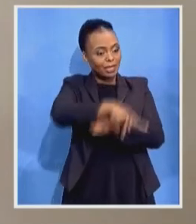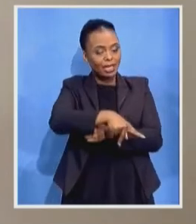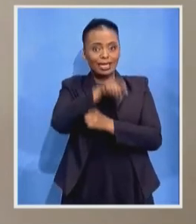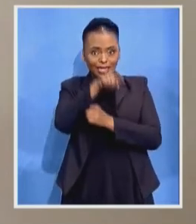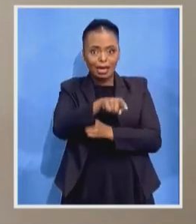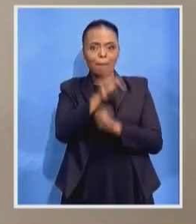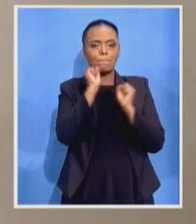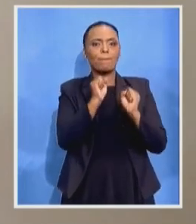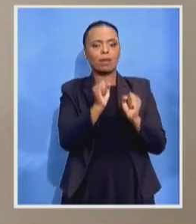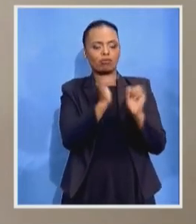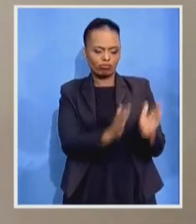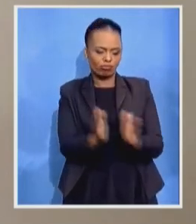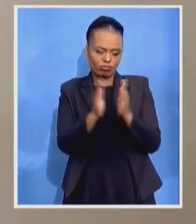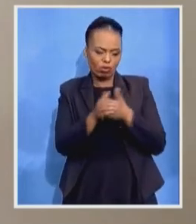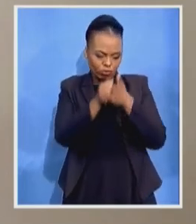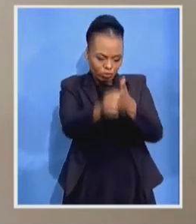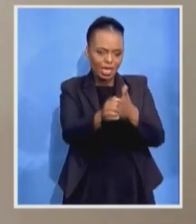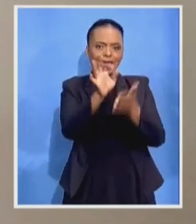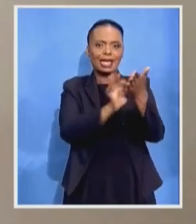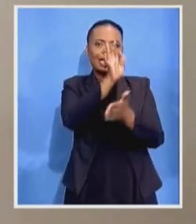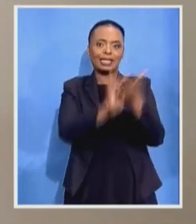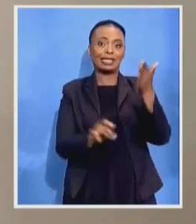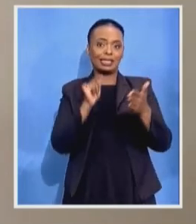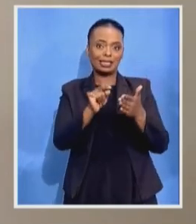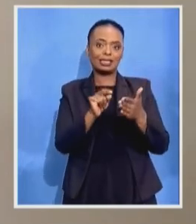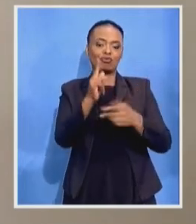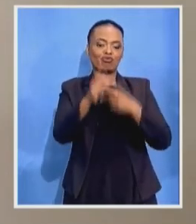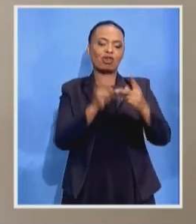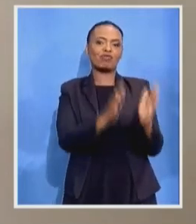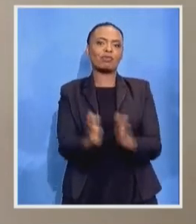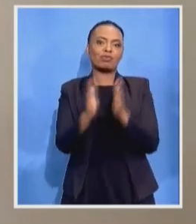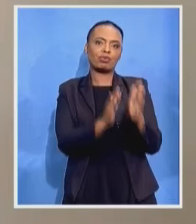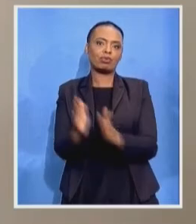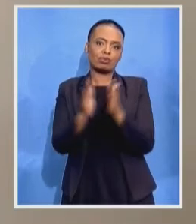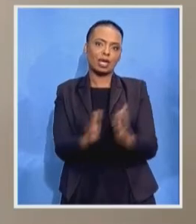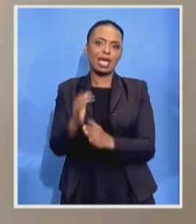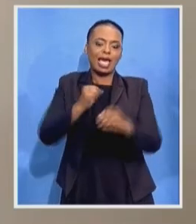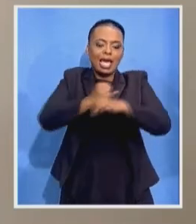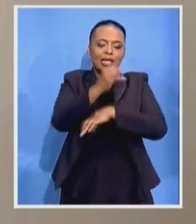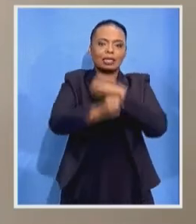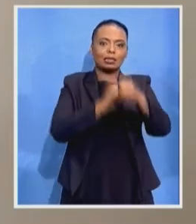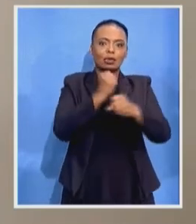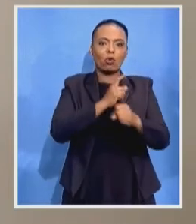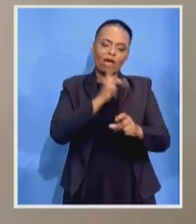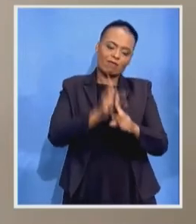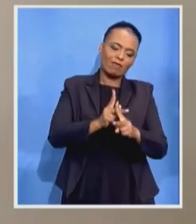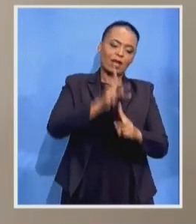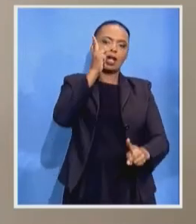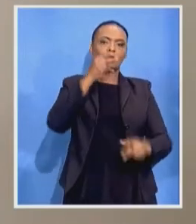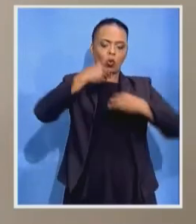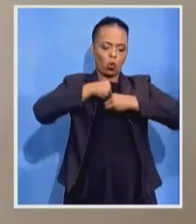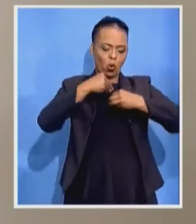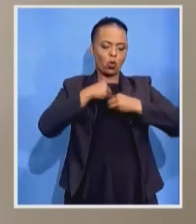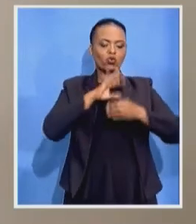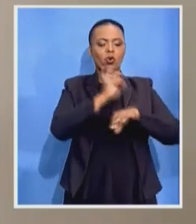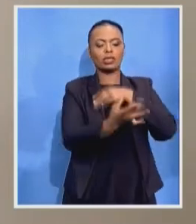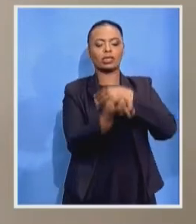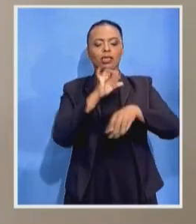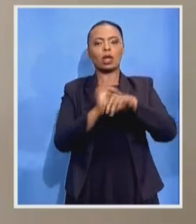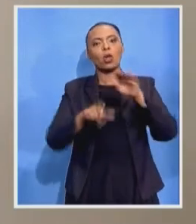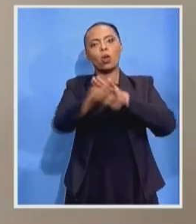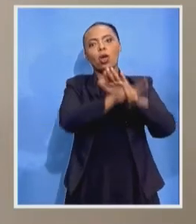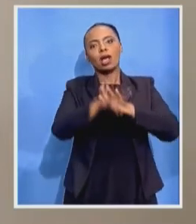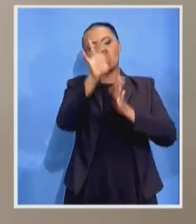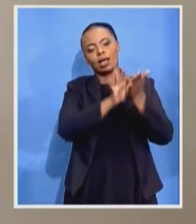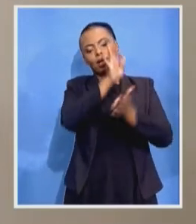year to finalize our own consultations on the local government elections candidate selection guidelines